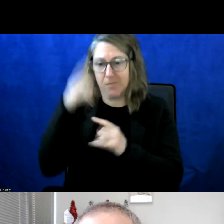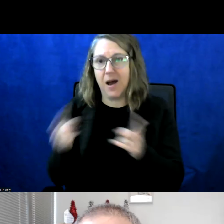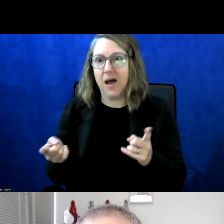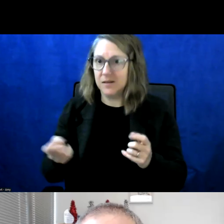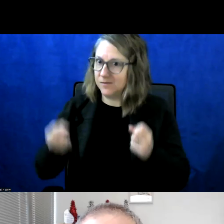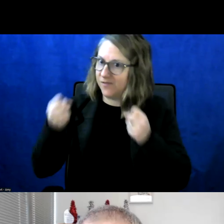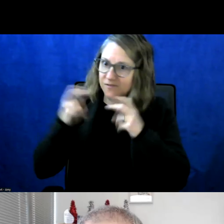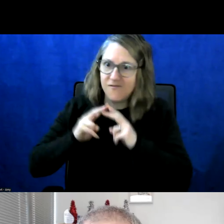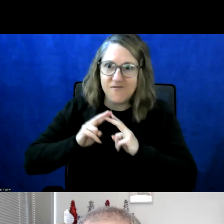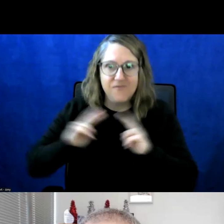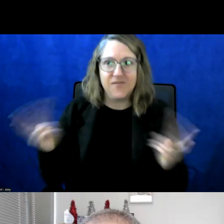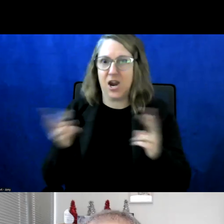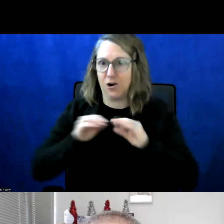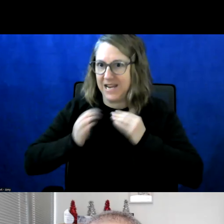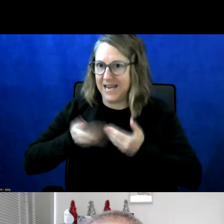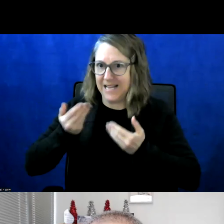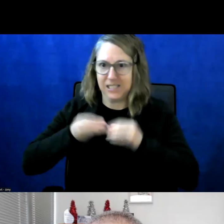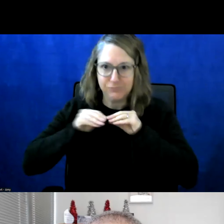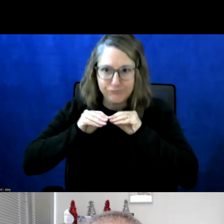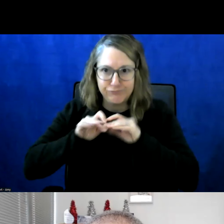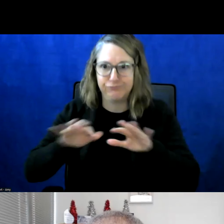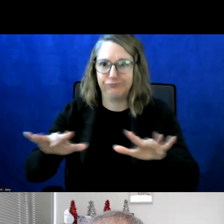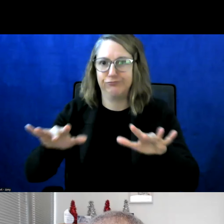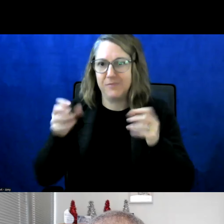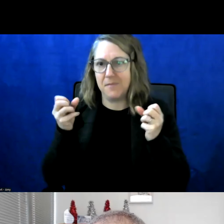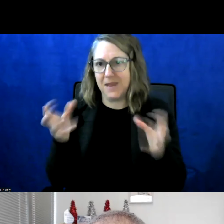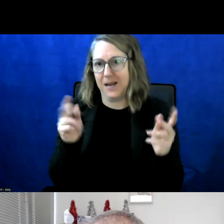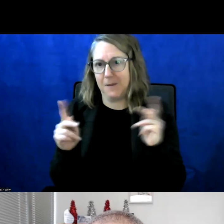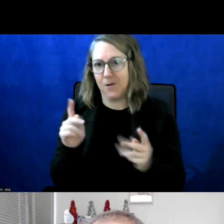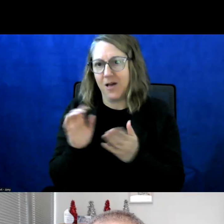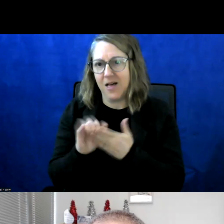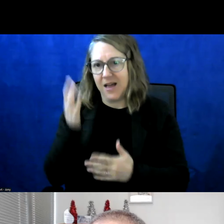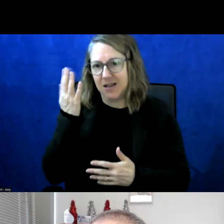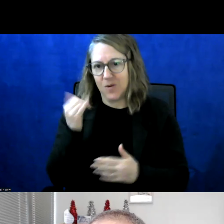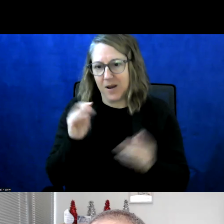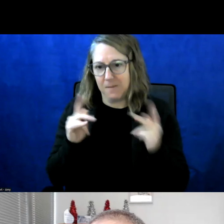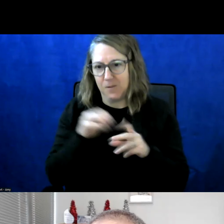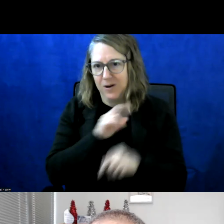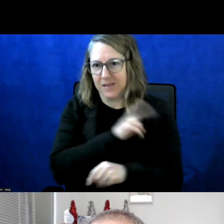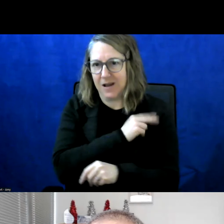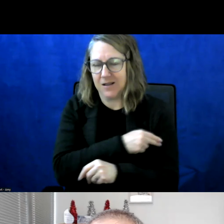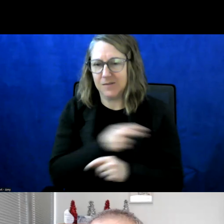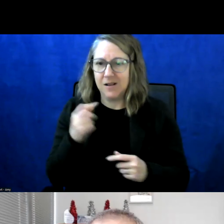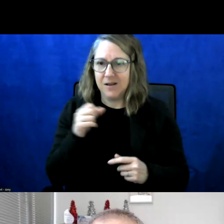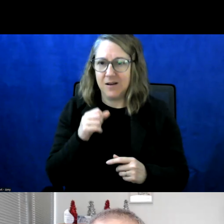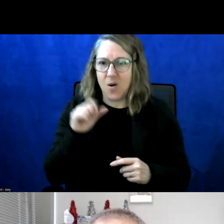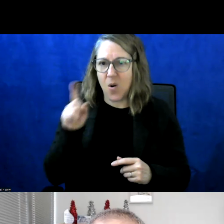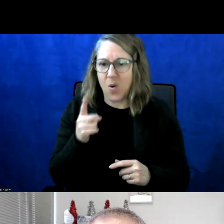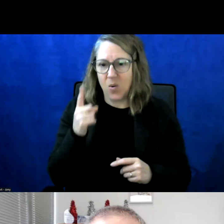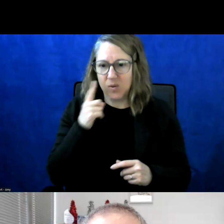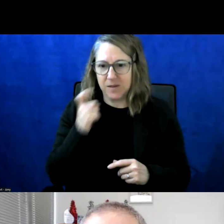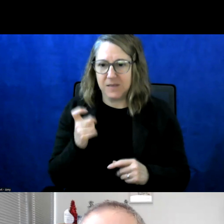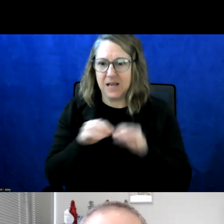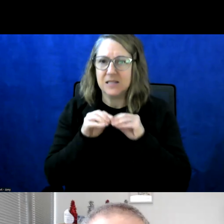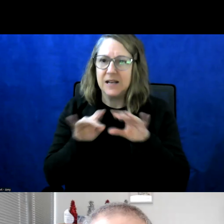it infects so many people. So that's how people end up in the hospital. Not because it's only because it just